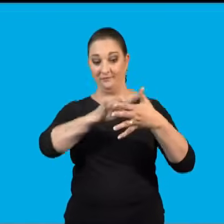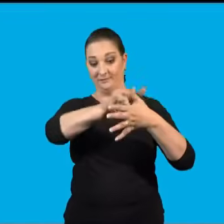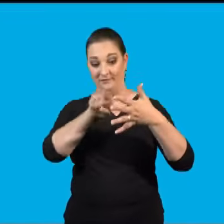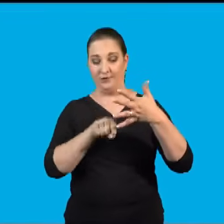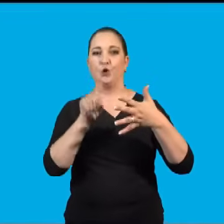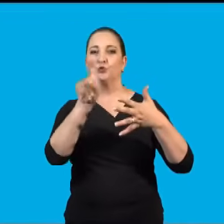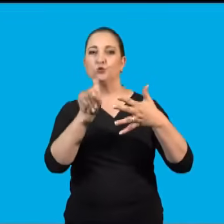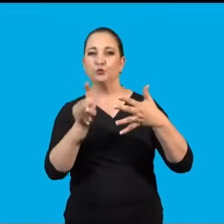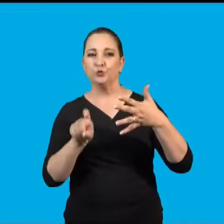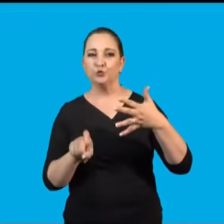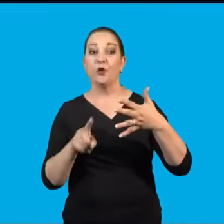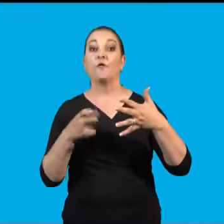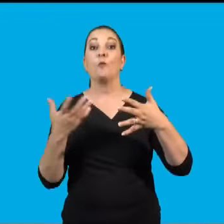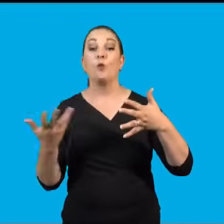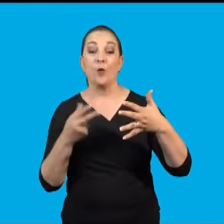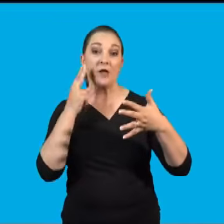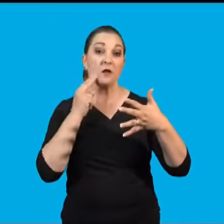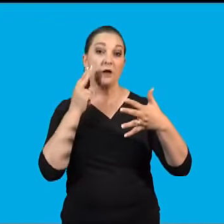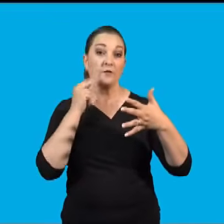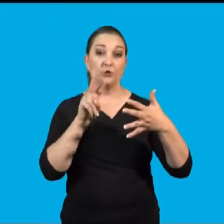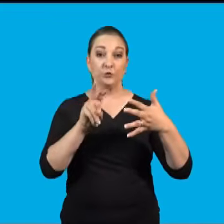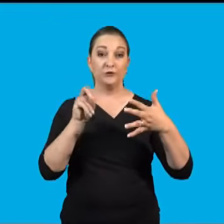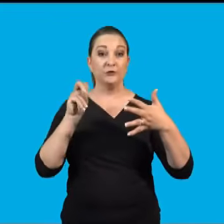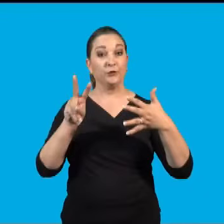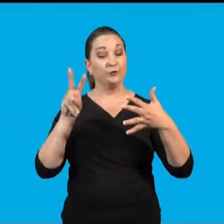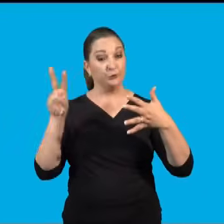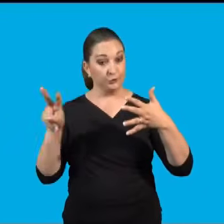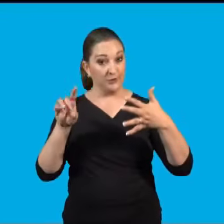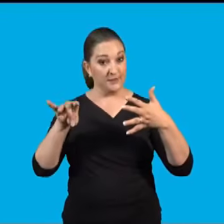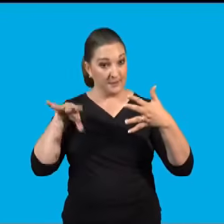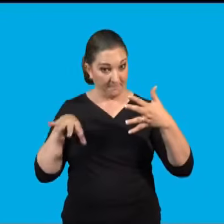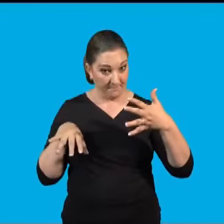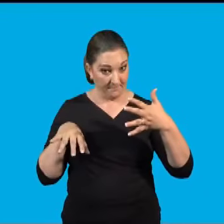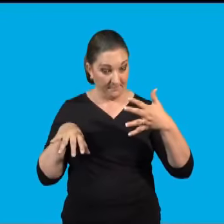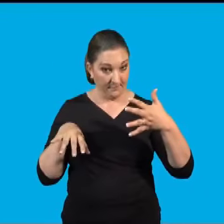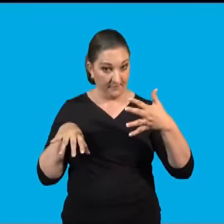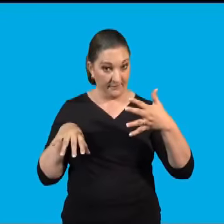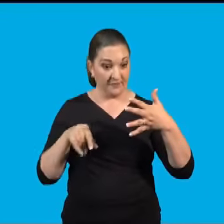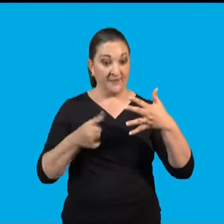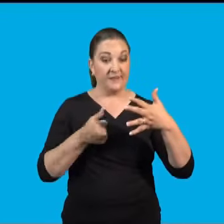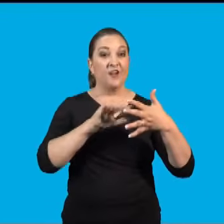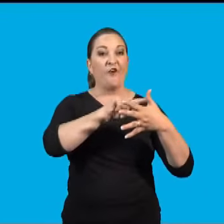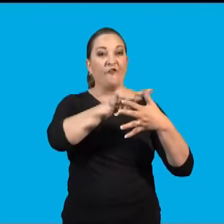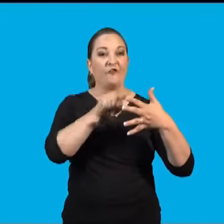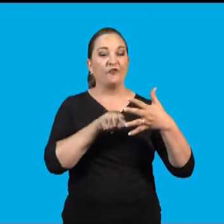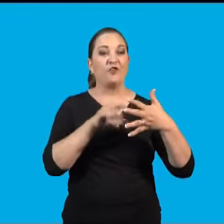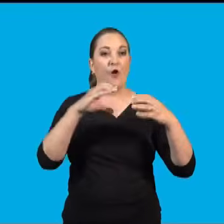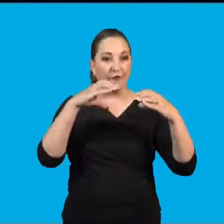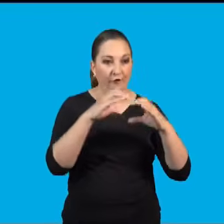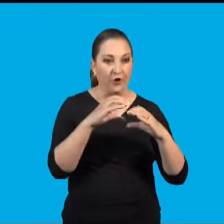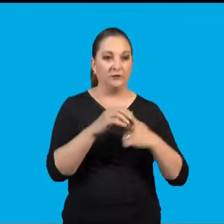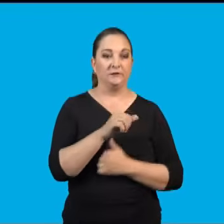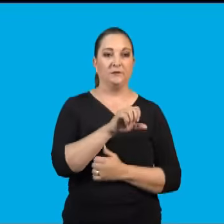1.3. These questions come from the November 2022 exam, and you just have to focus on